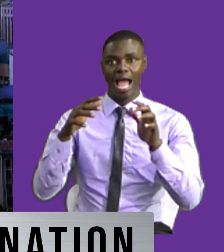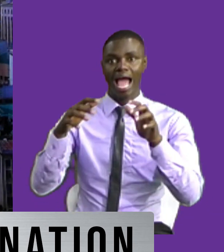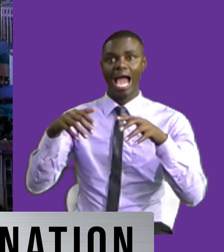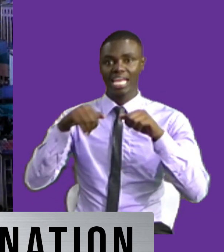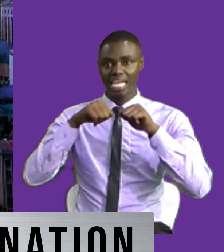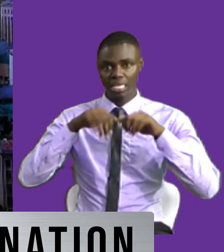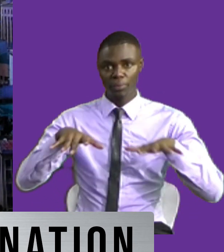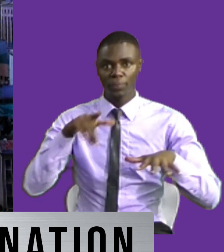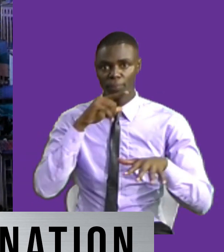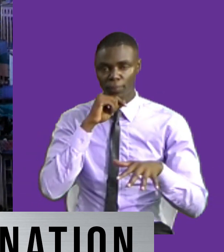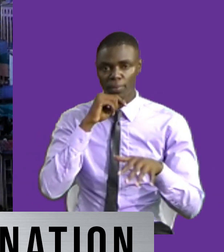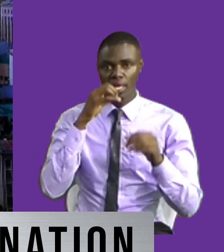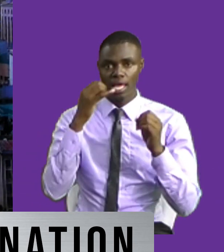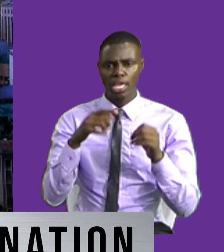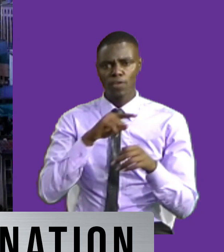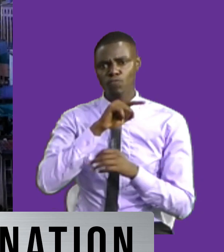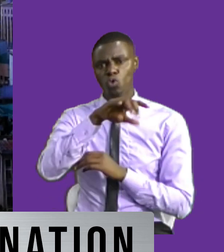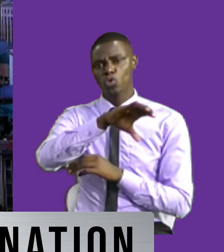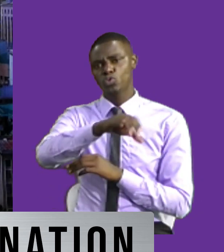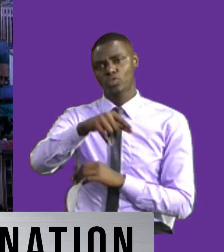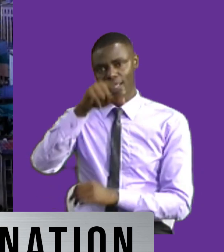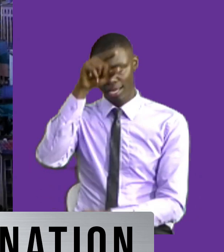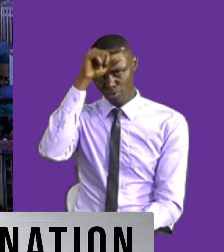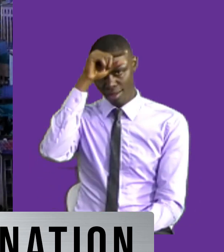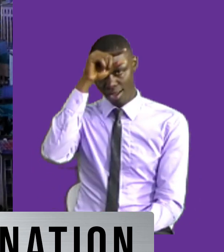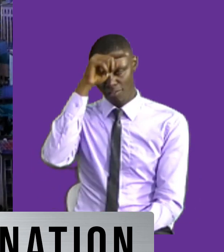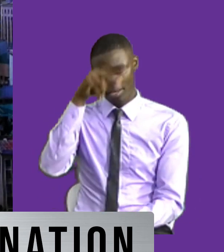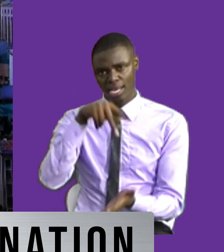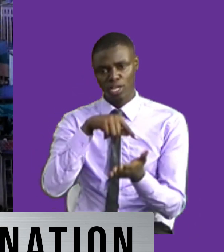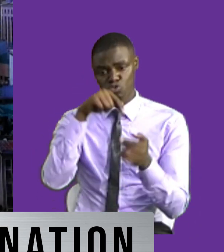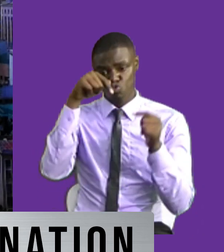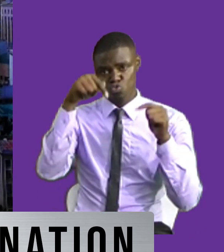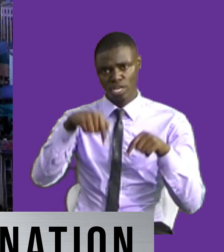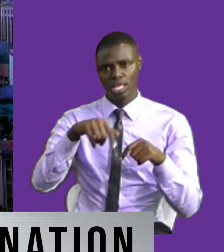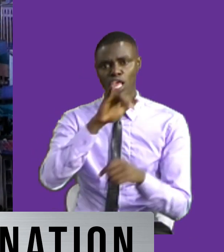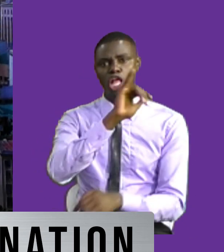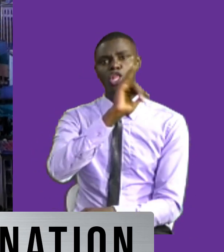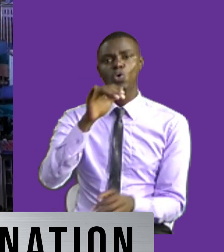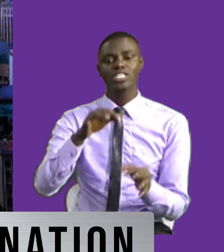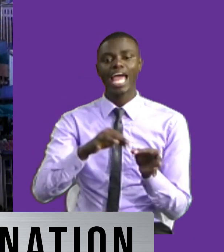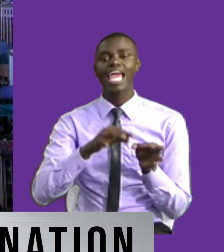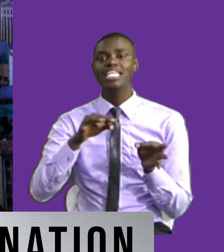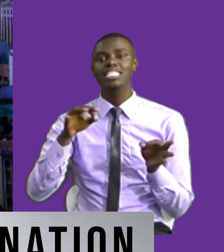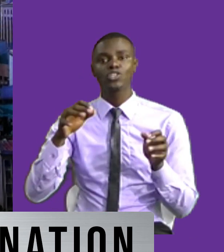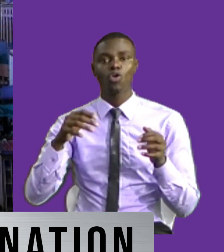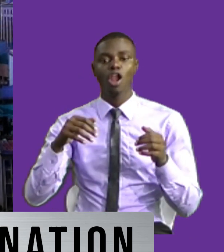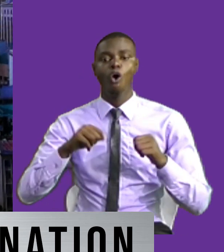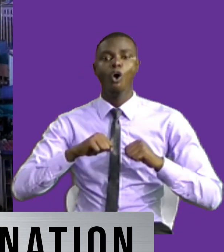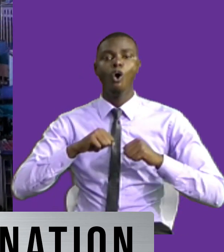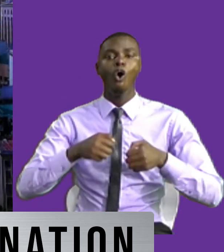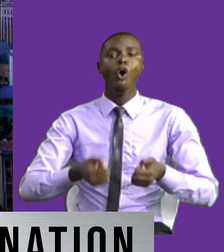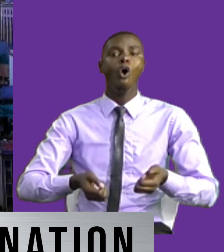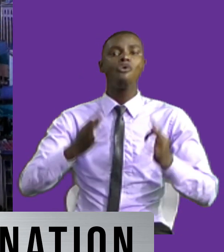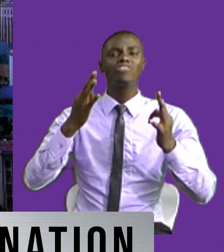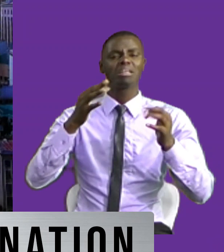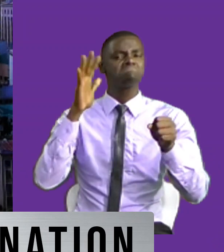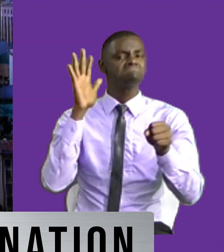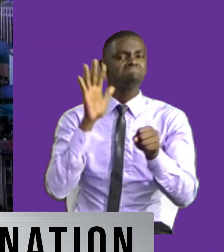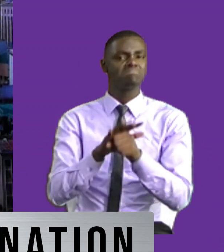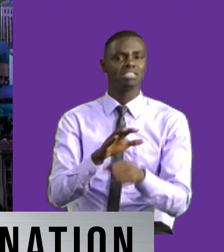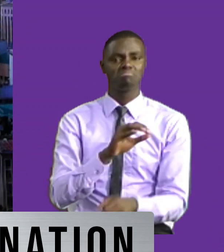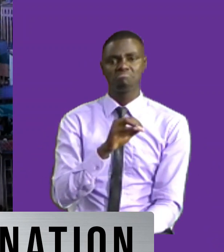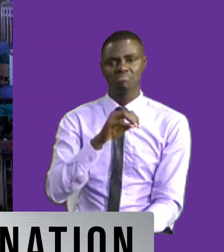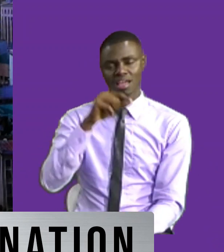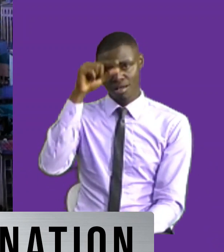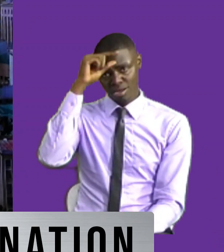devolved. And if you go to the county governments today, you realize those extension officers are not as many. Government